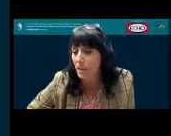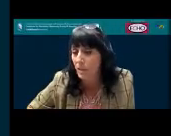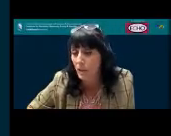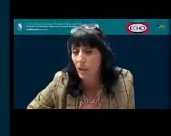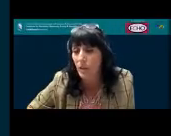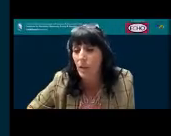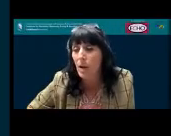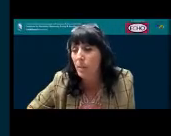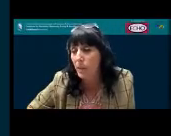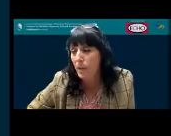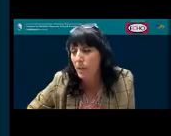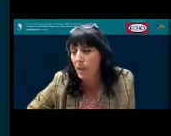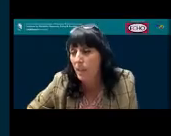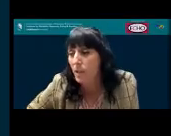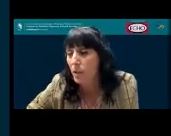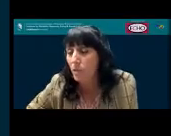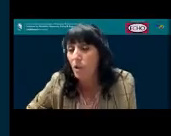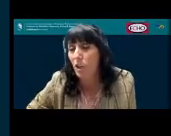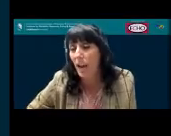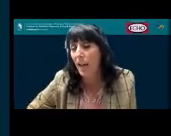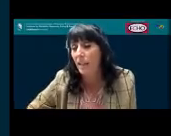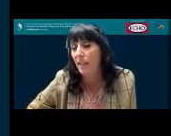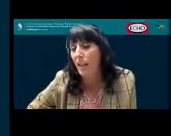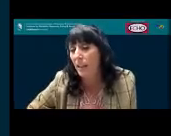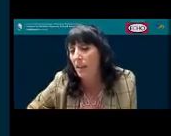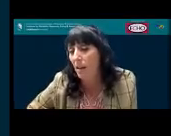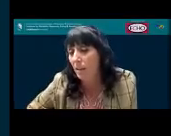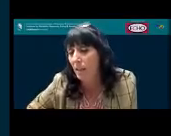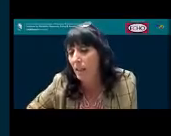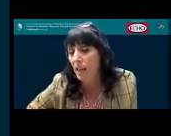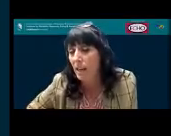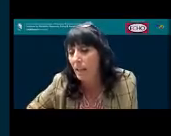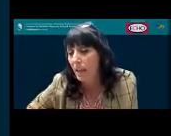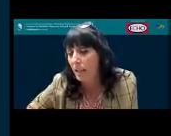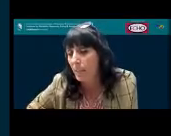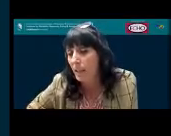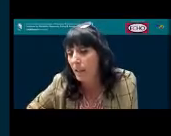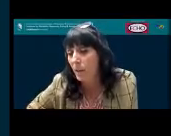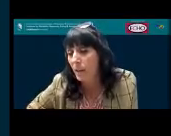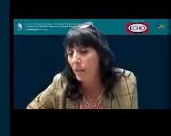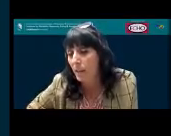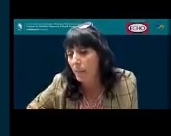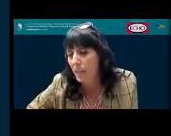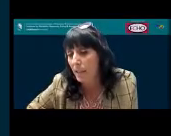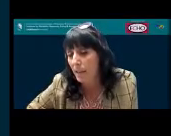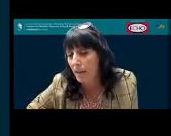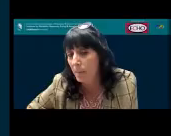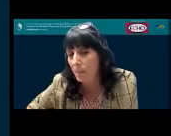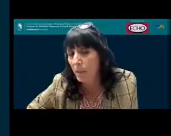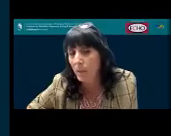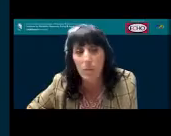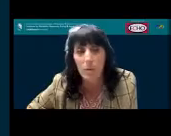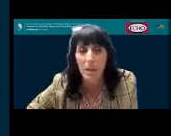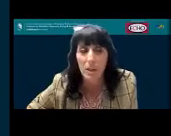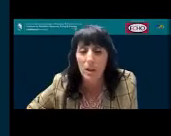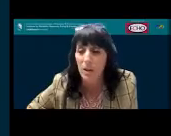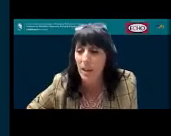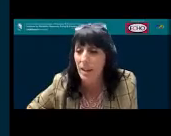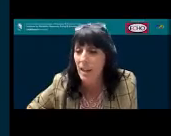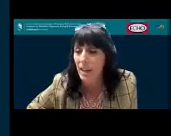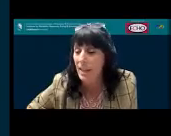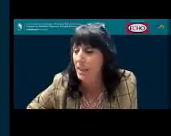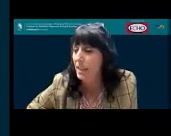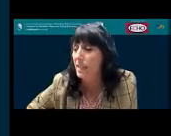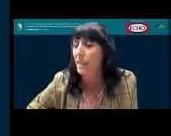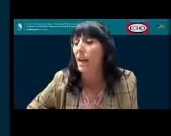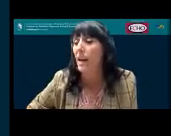comments, concerns, put those into chat, and Colin Kingsbury, one of our amazing hub members, will make sure